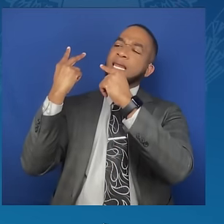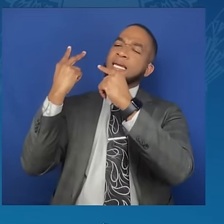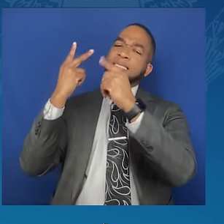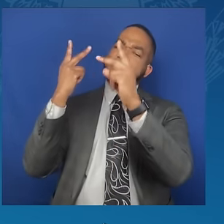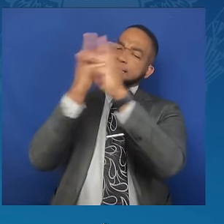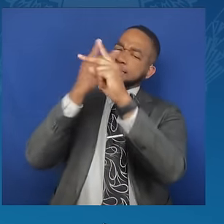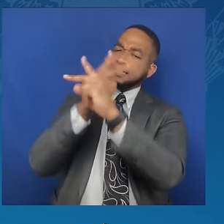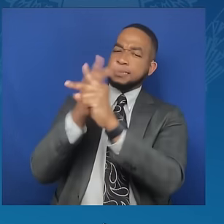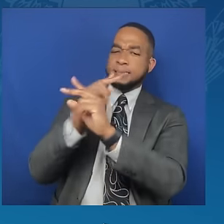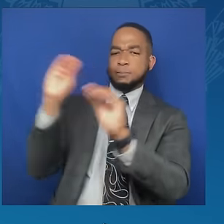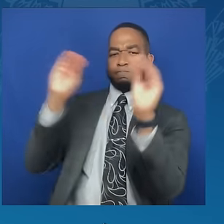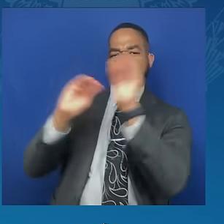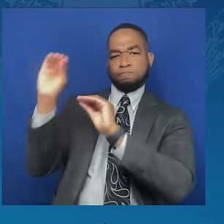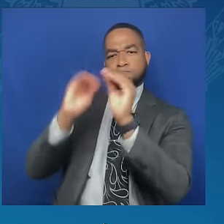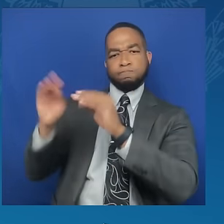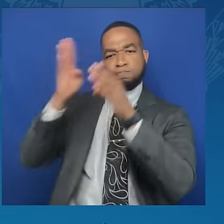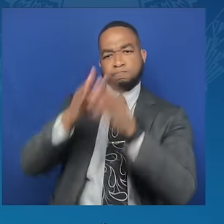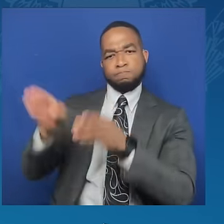are doing that.